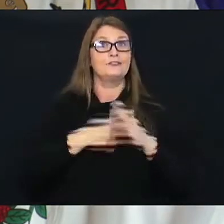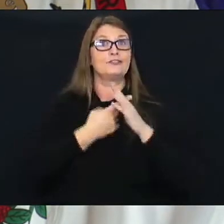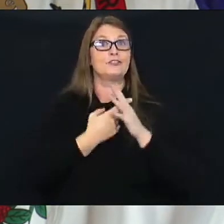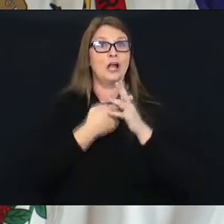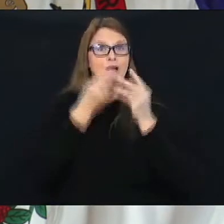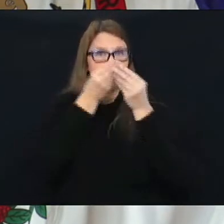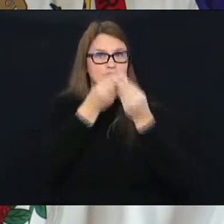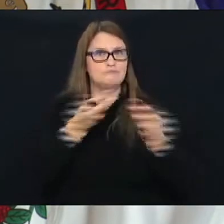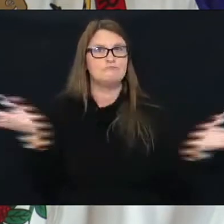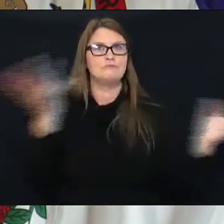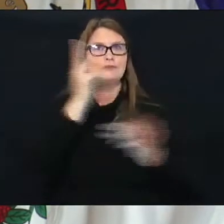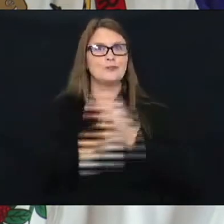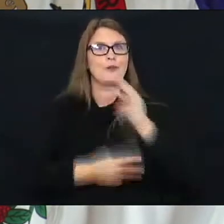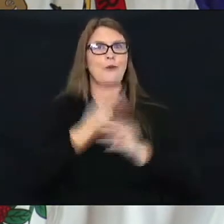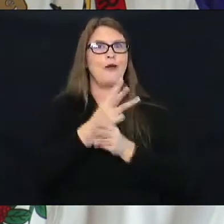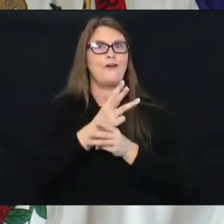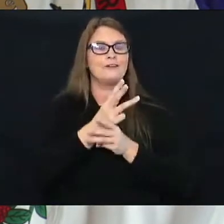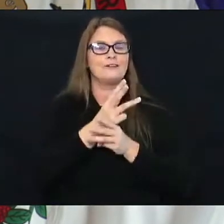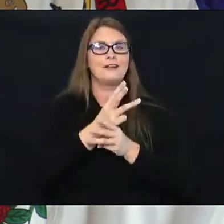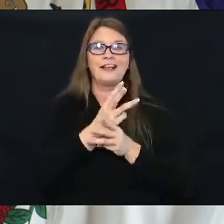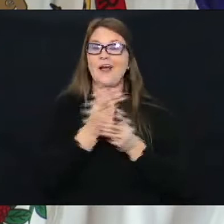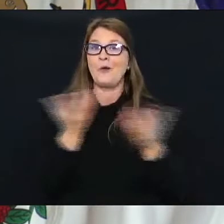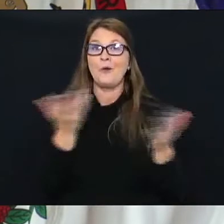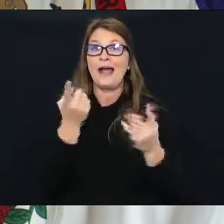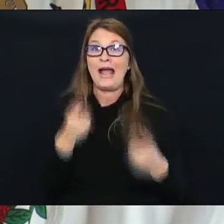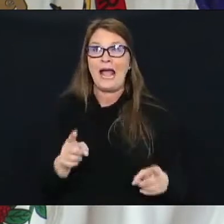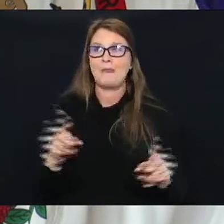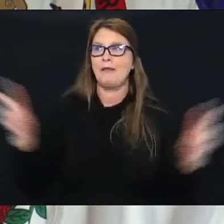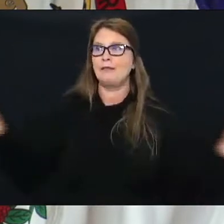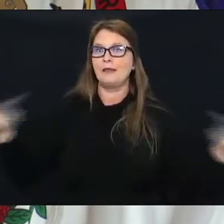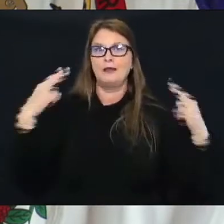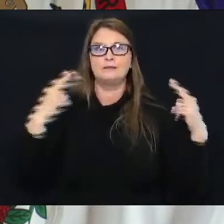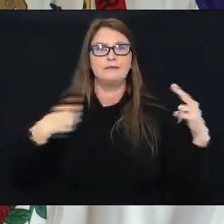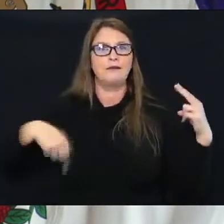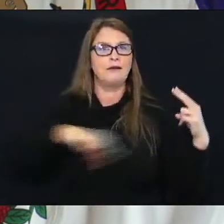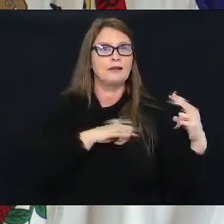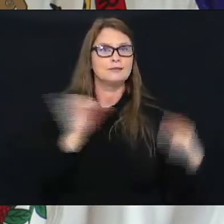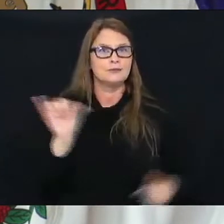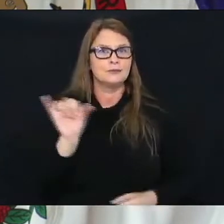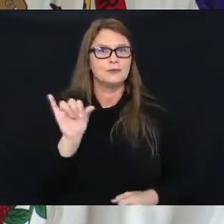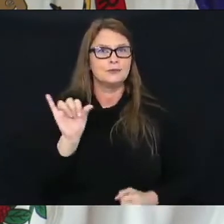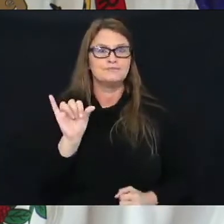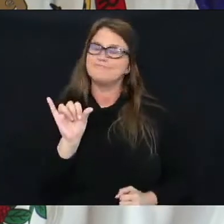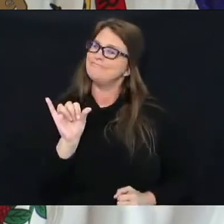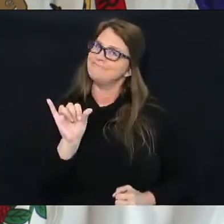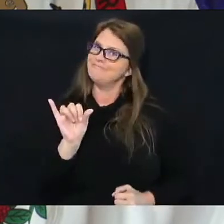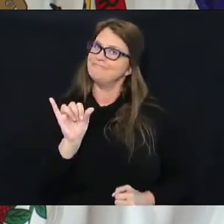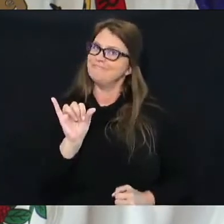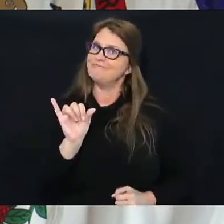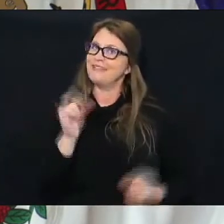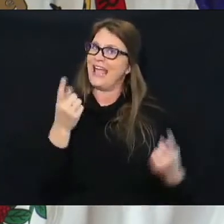were. And before you know it, they saw the beauty too. It doesn't take long.